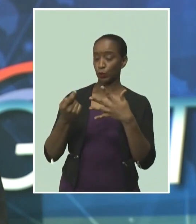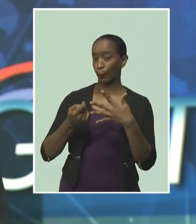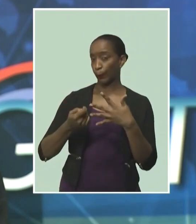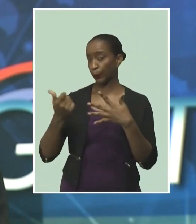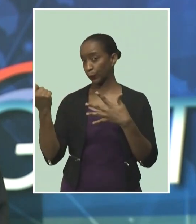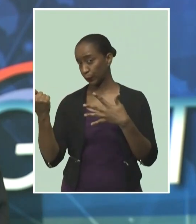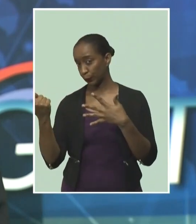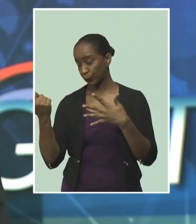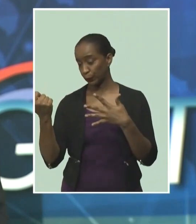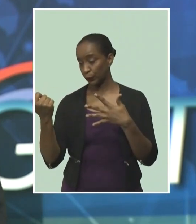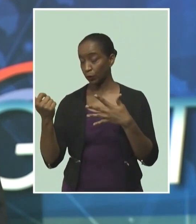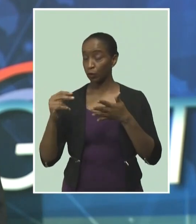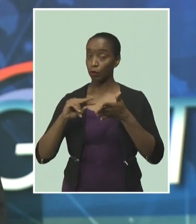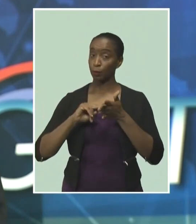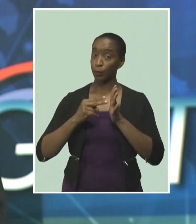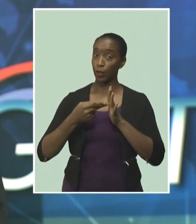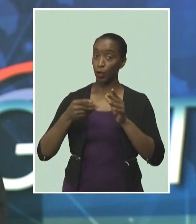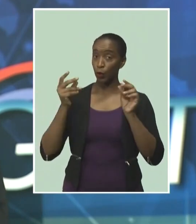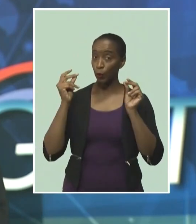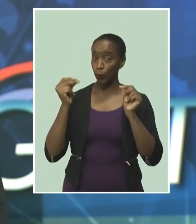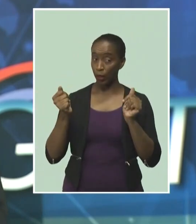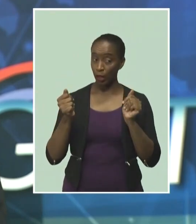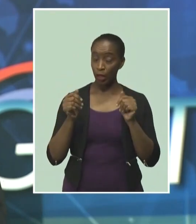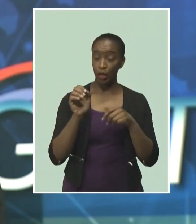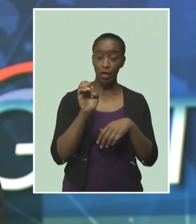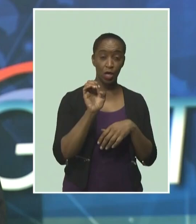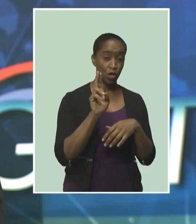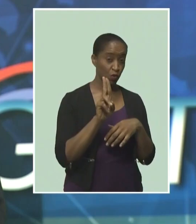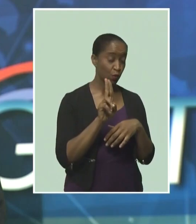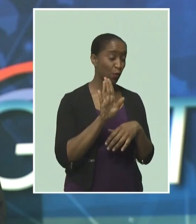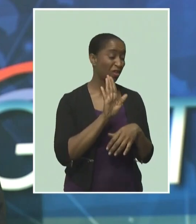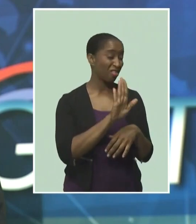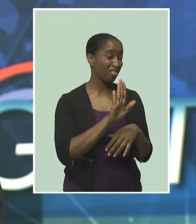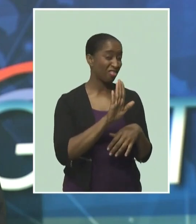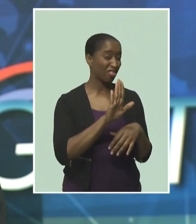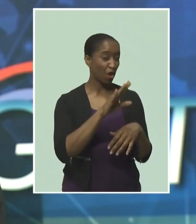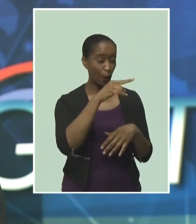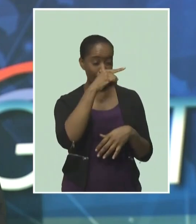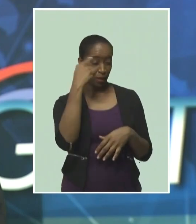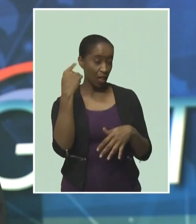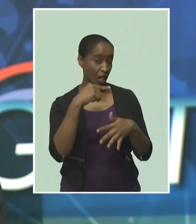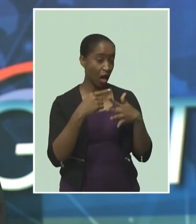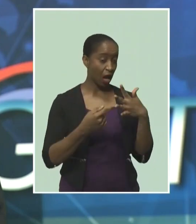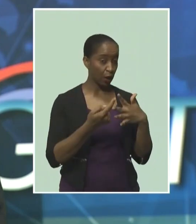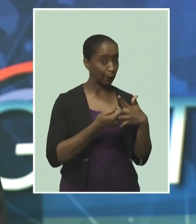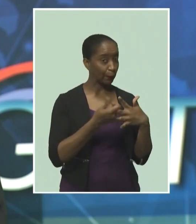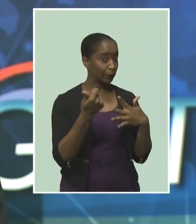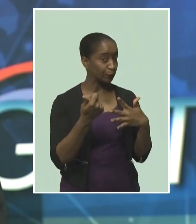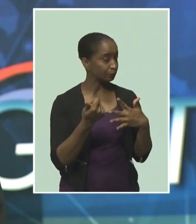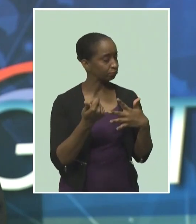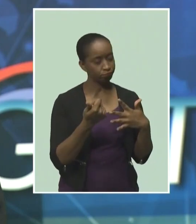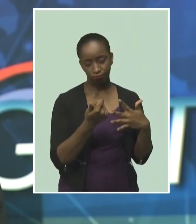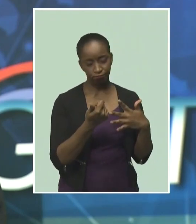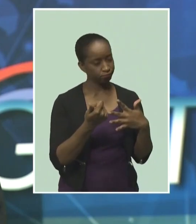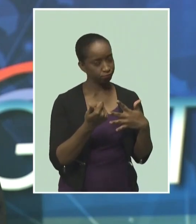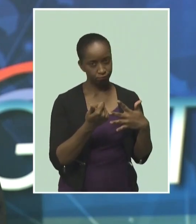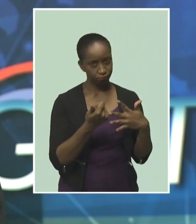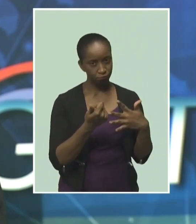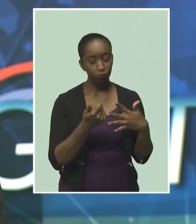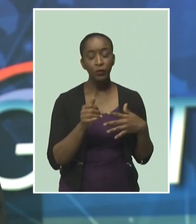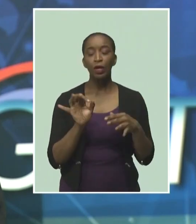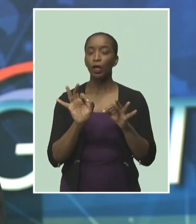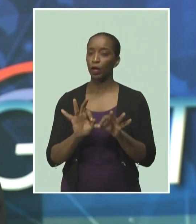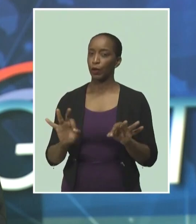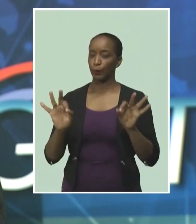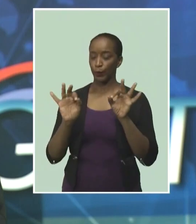not mean automatic removal from the EU's blacklist. However, he says it's important to do so as many local businesses